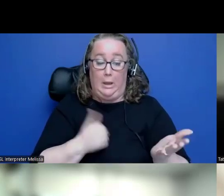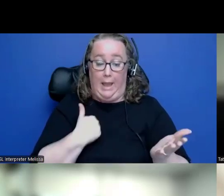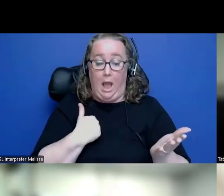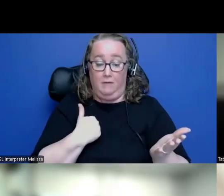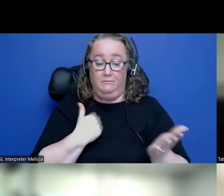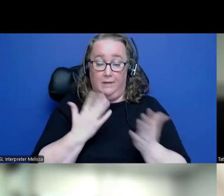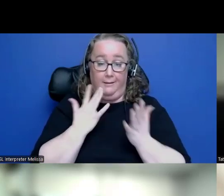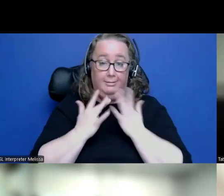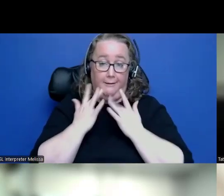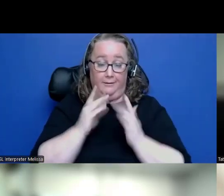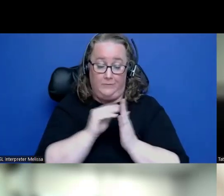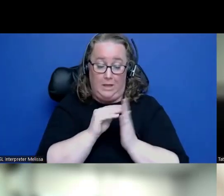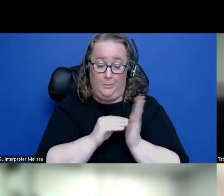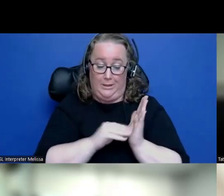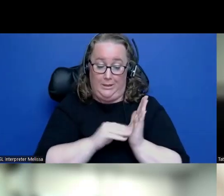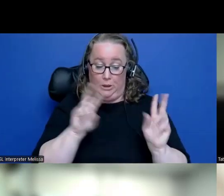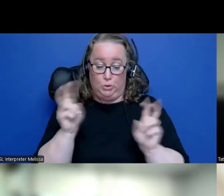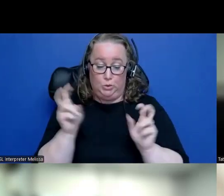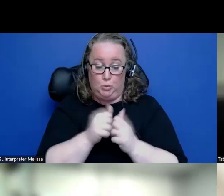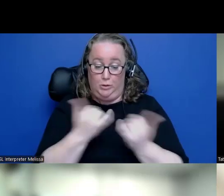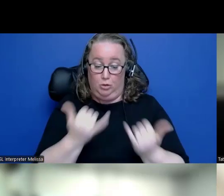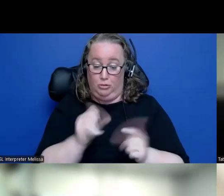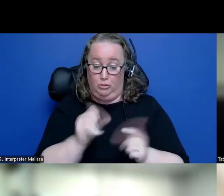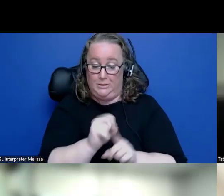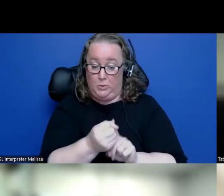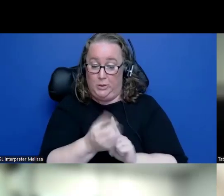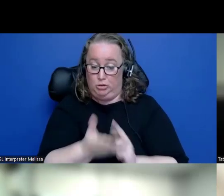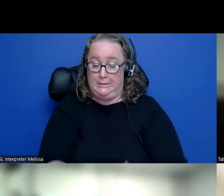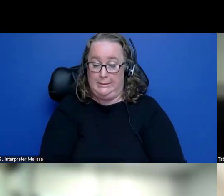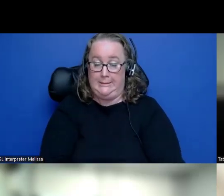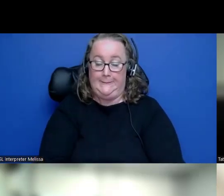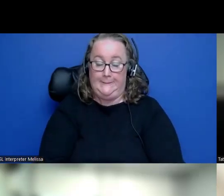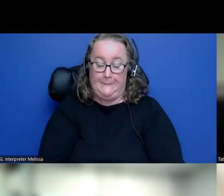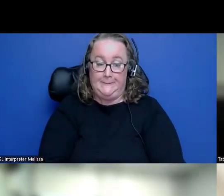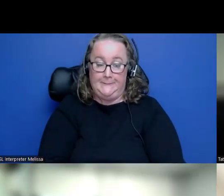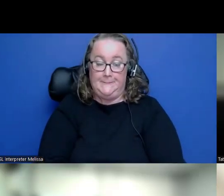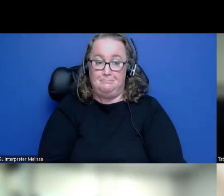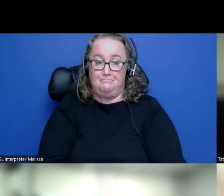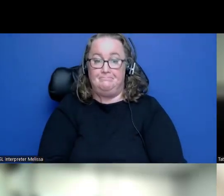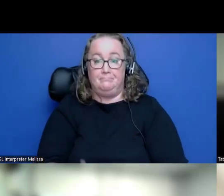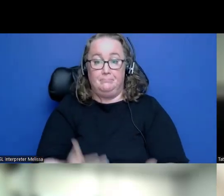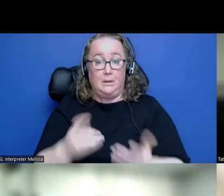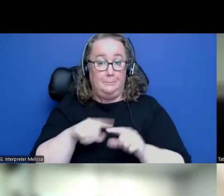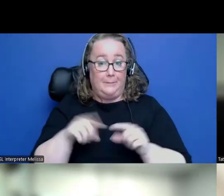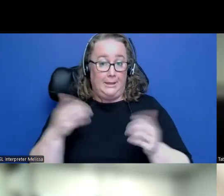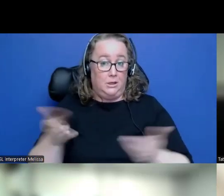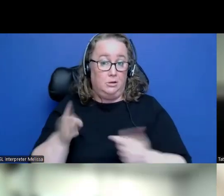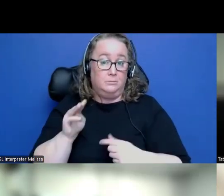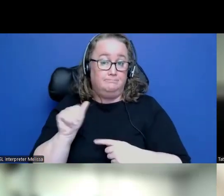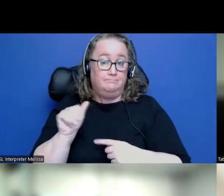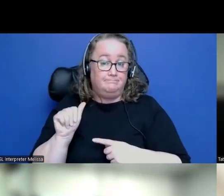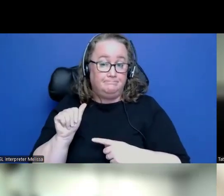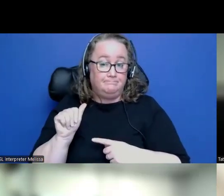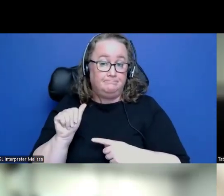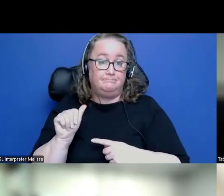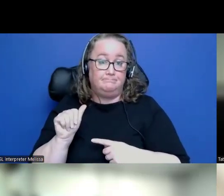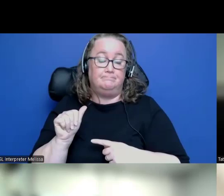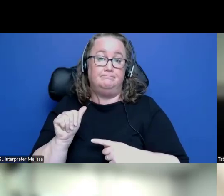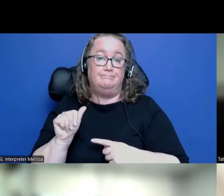current arrangements. Um, what we have in Massachusetts, the issue is